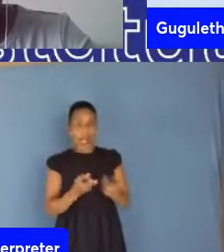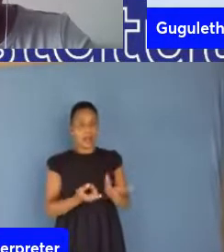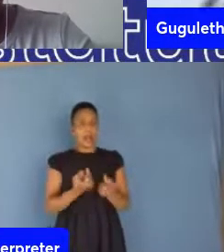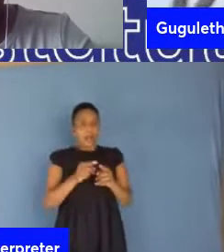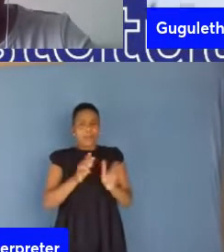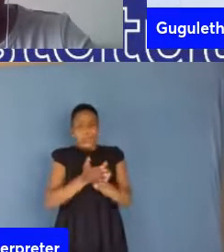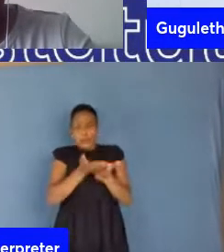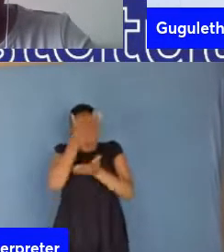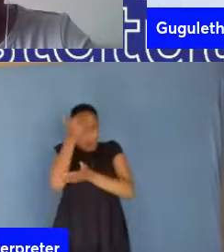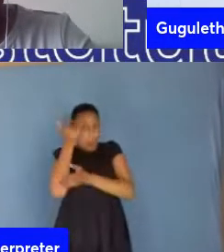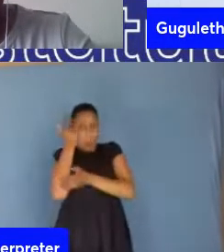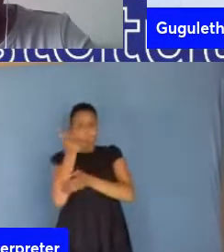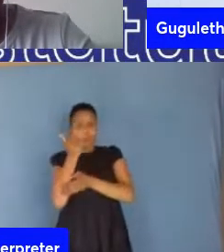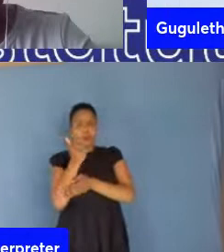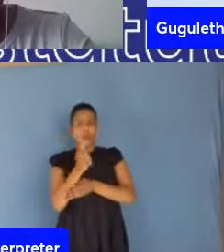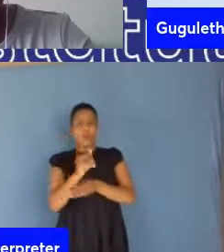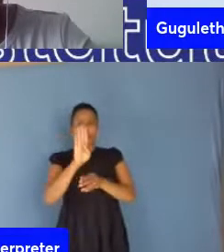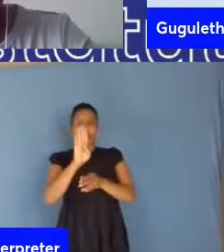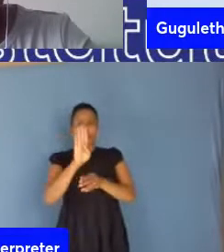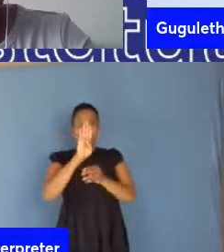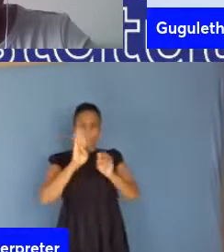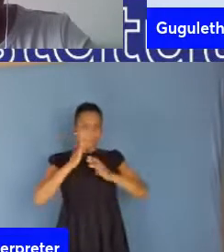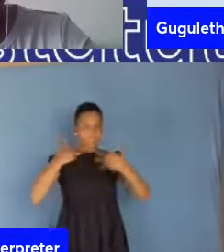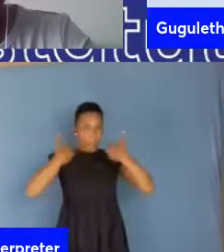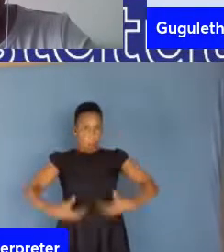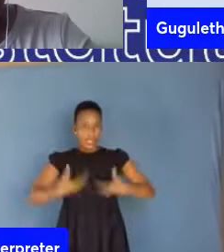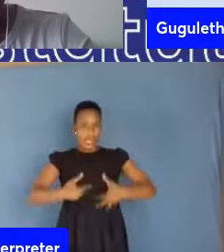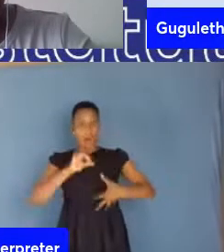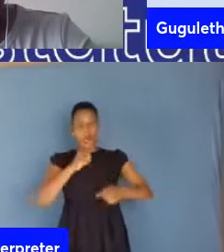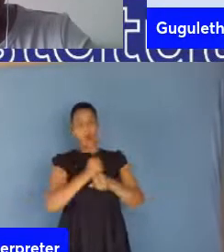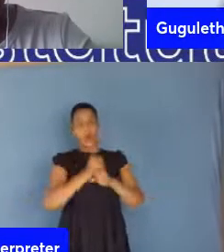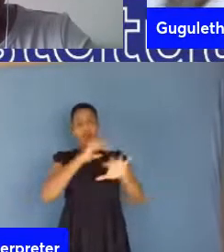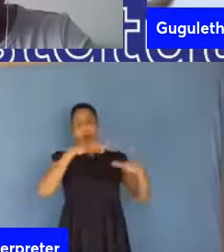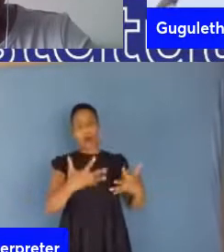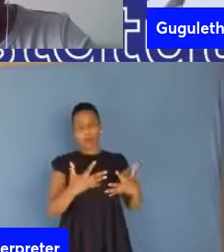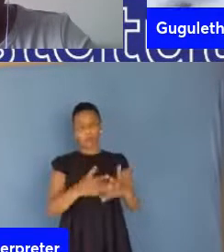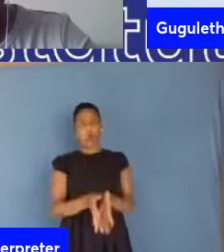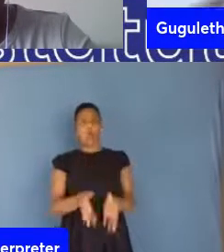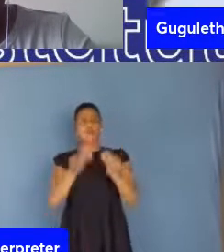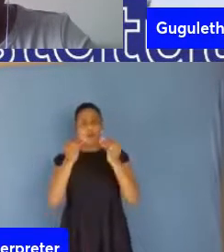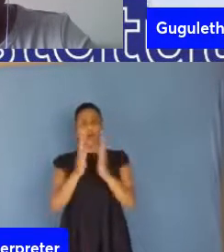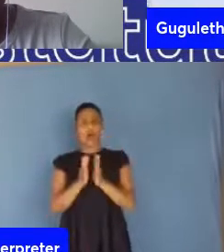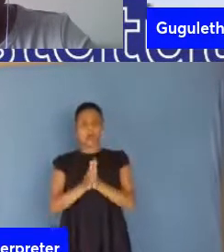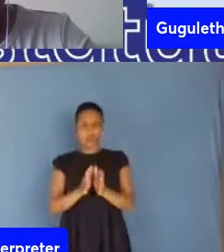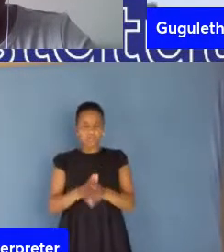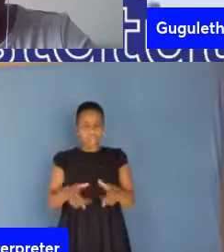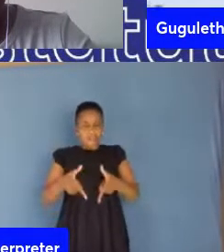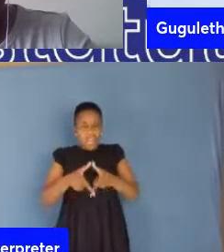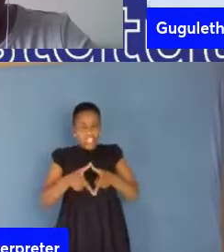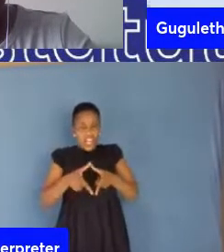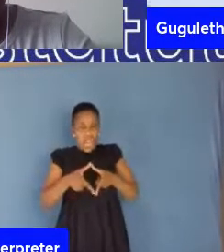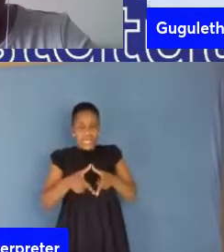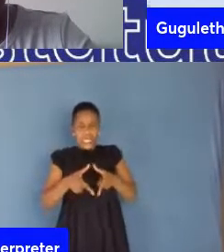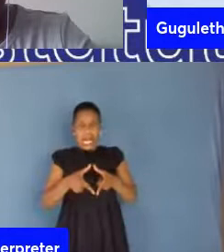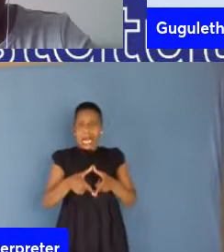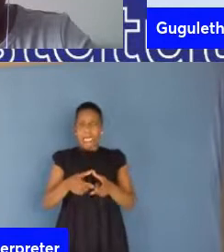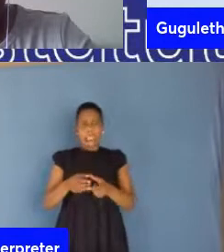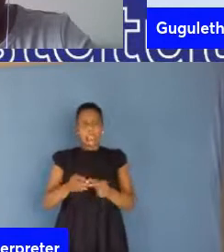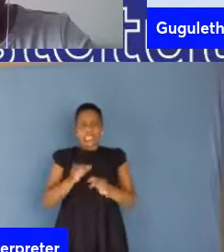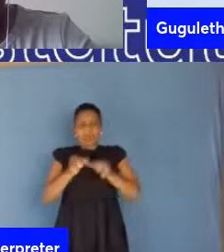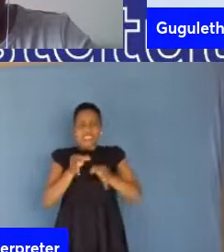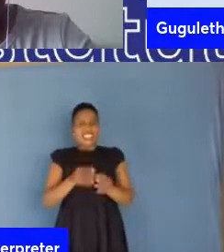actual biology is. So you'll find, for instance, the reference of a vagina will be incorrect at times. And I know this is